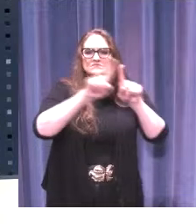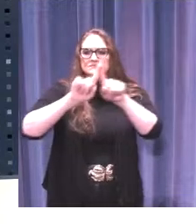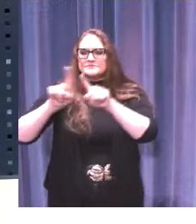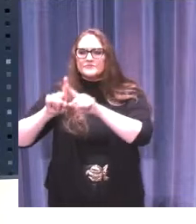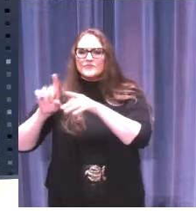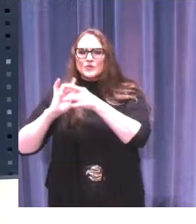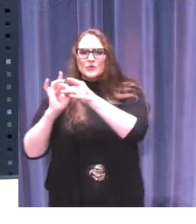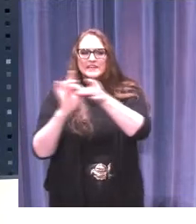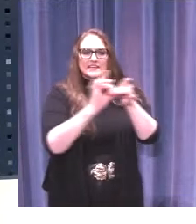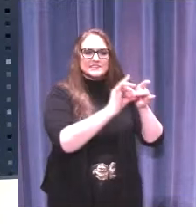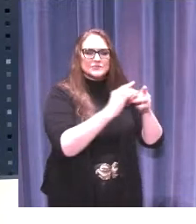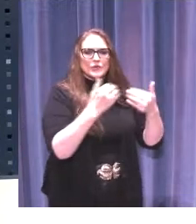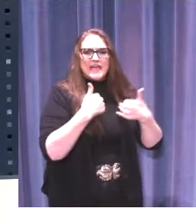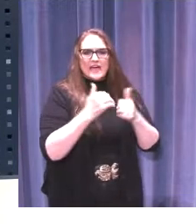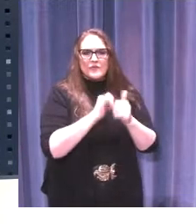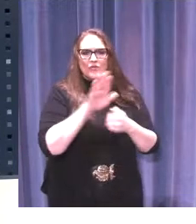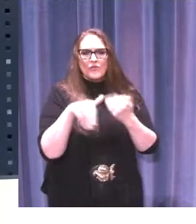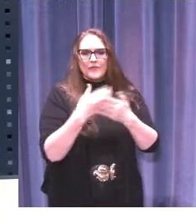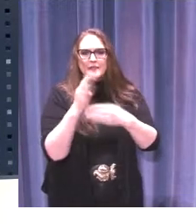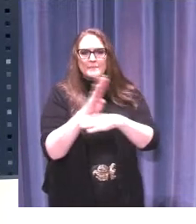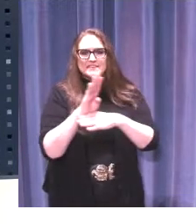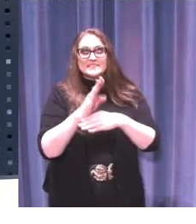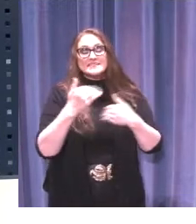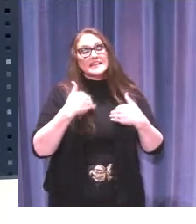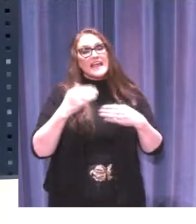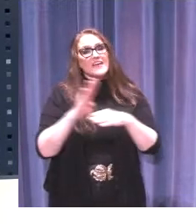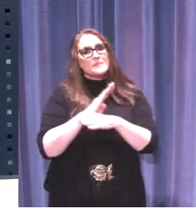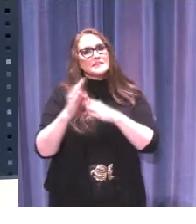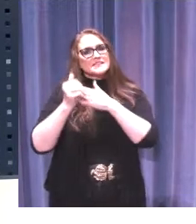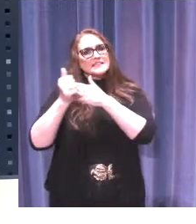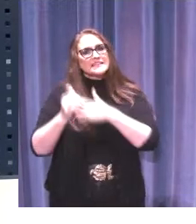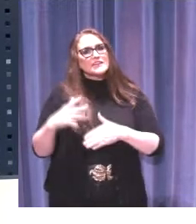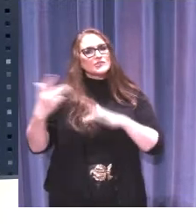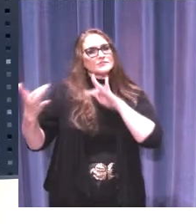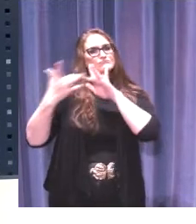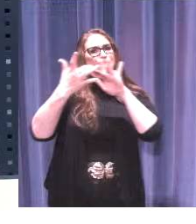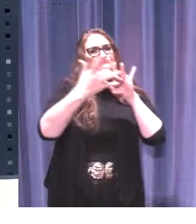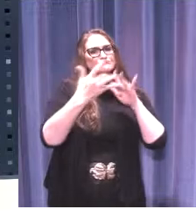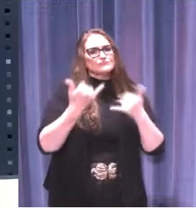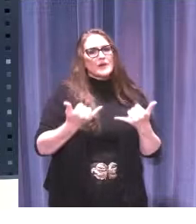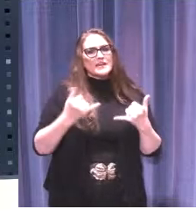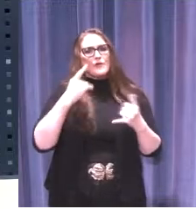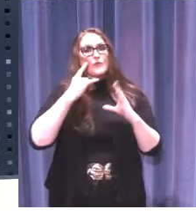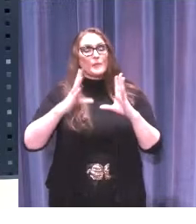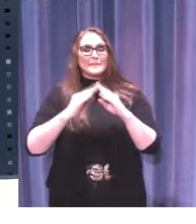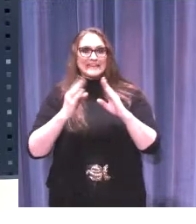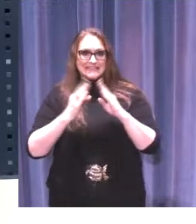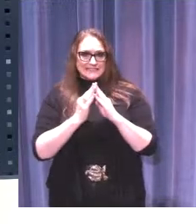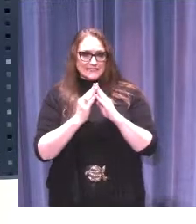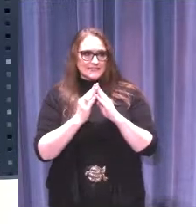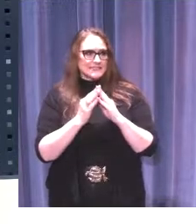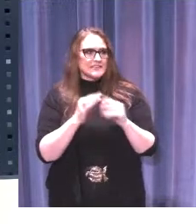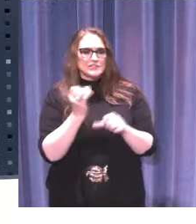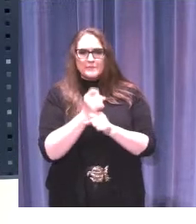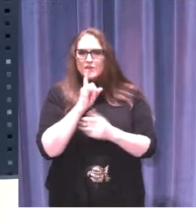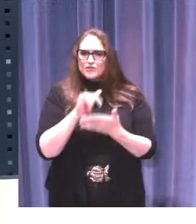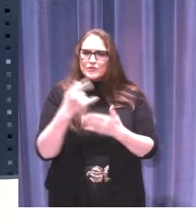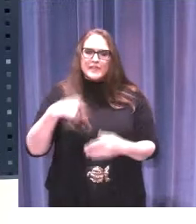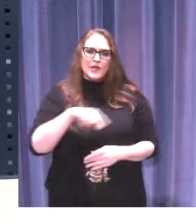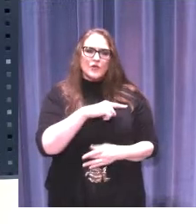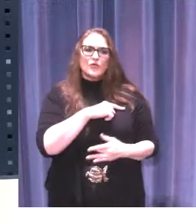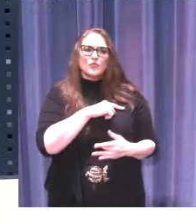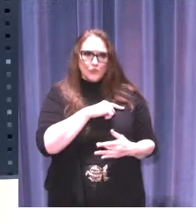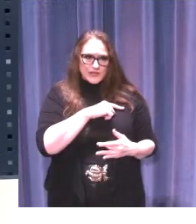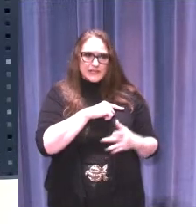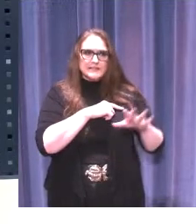businesses. And so I have business leaders reaching out to me right now for meetings to just make sure that we touch